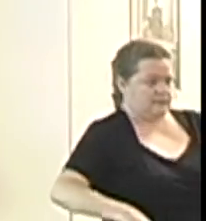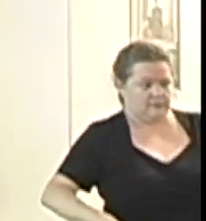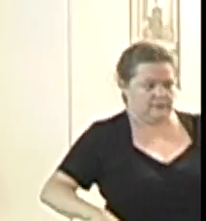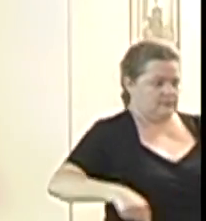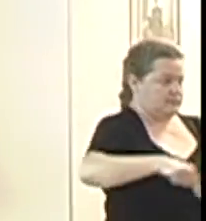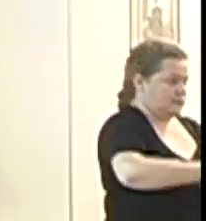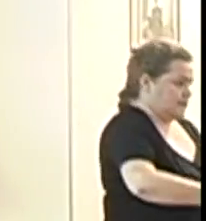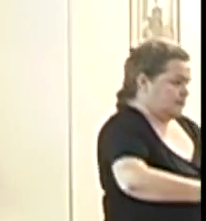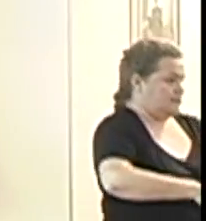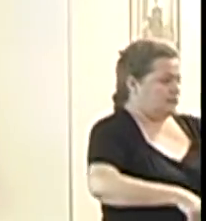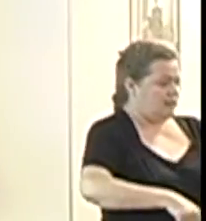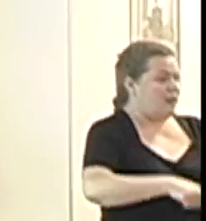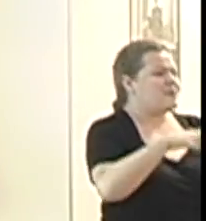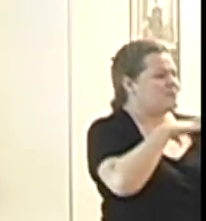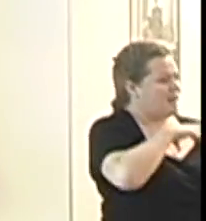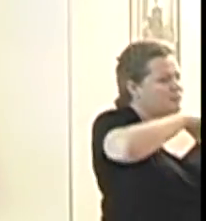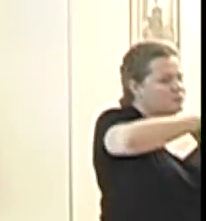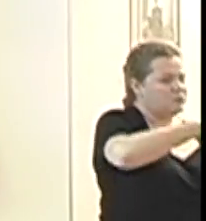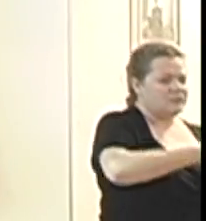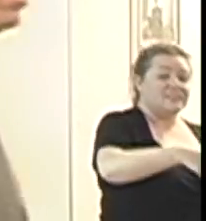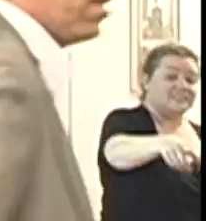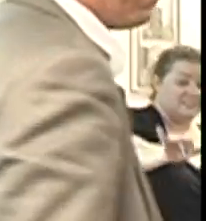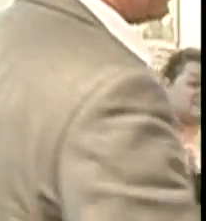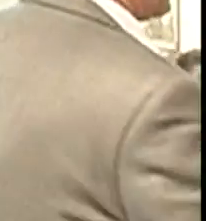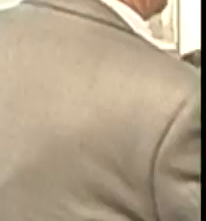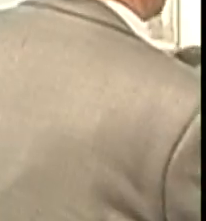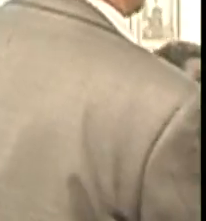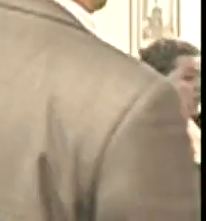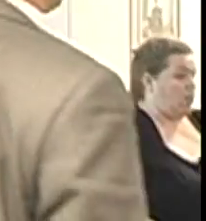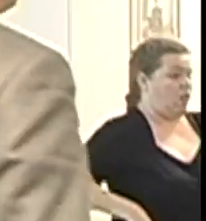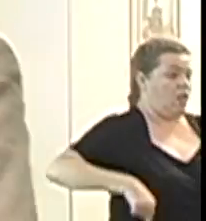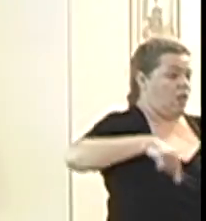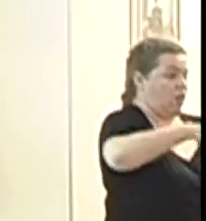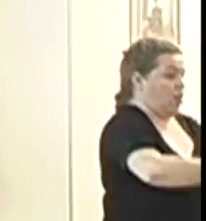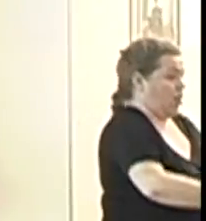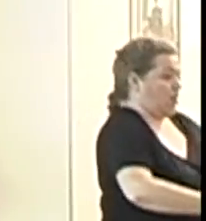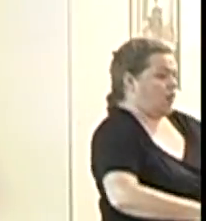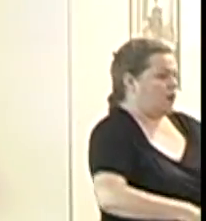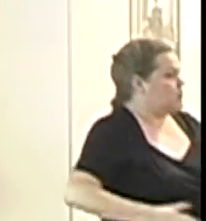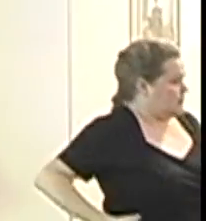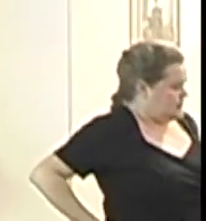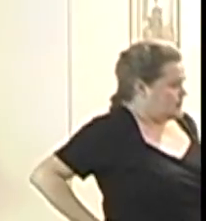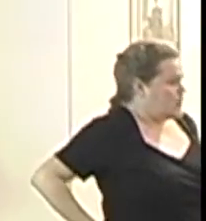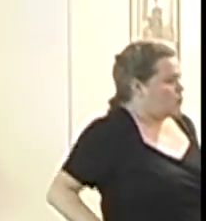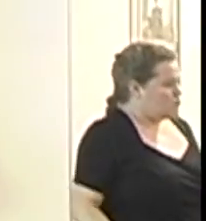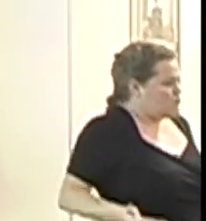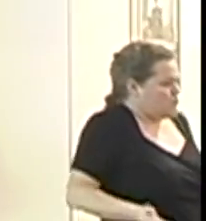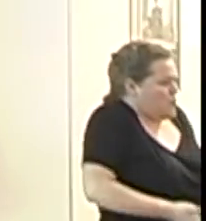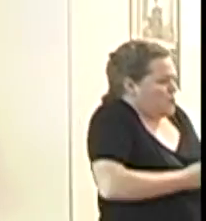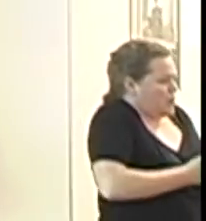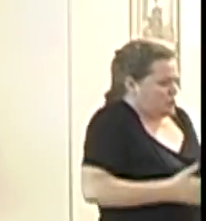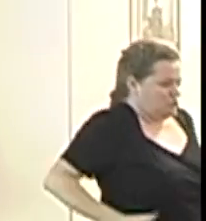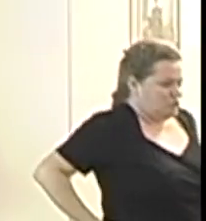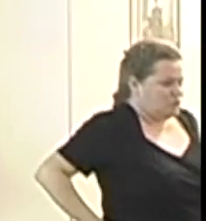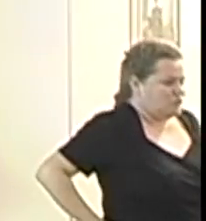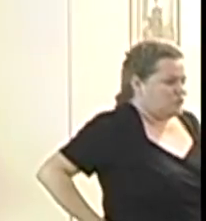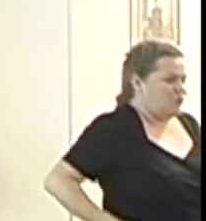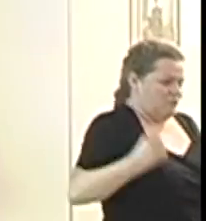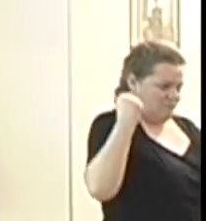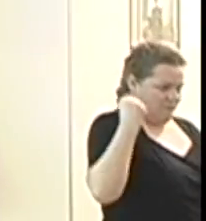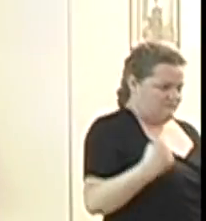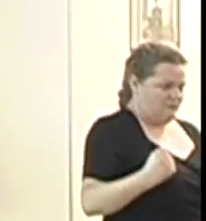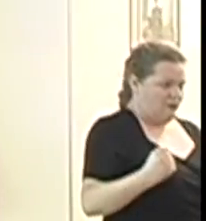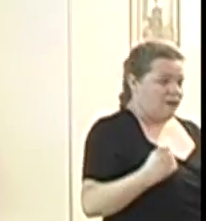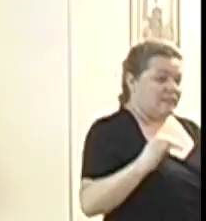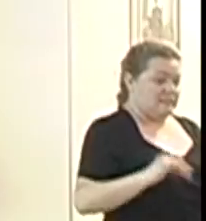knee and the ankle. So kids will walk like this some of the time, early in walking, with much less force being